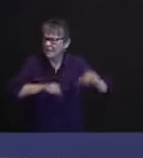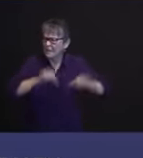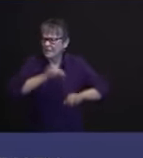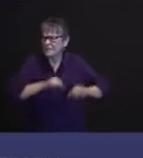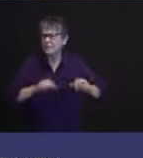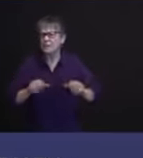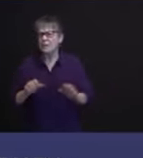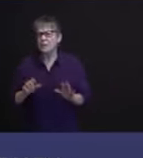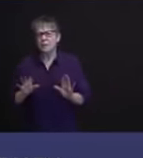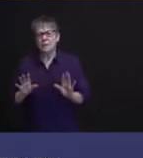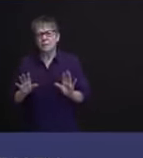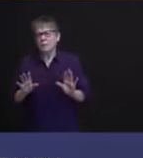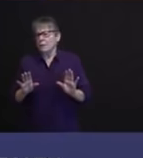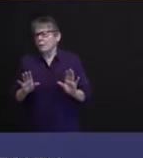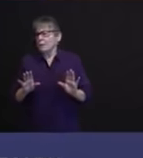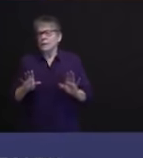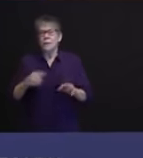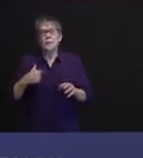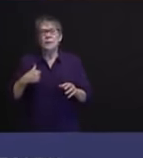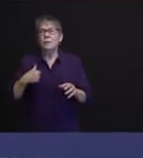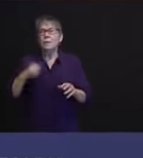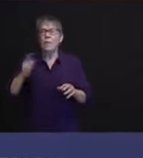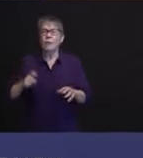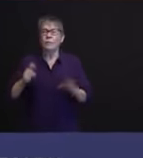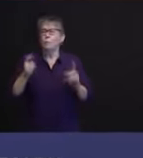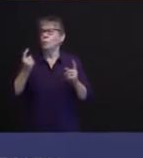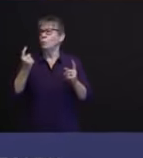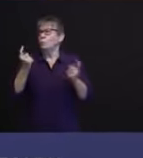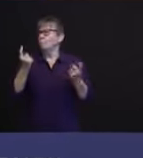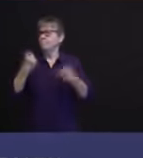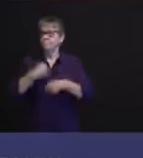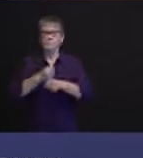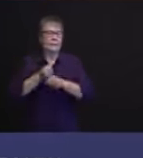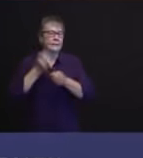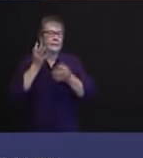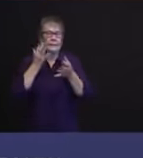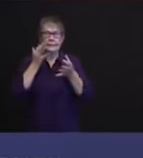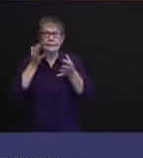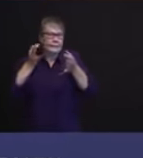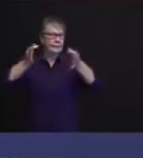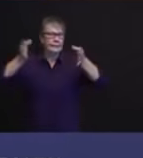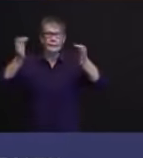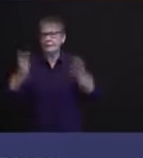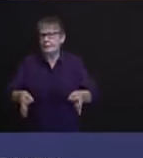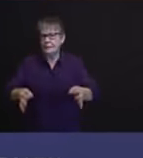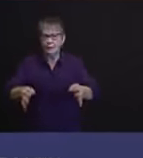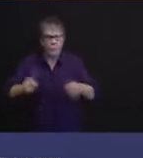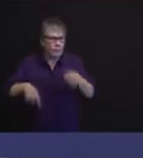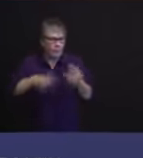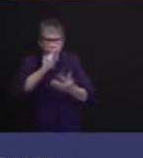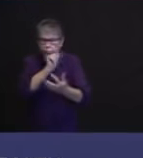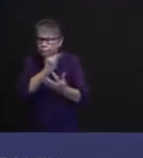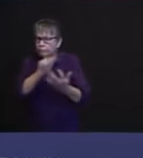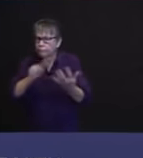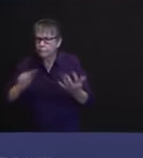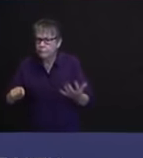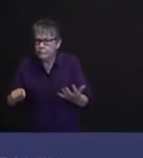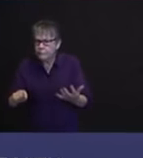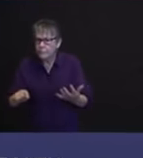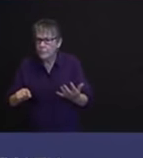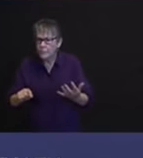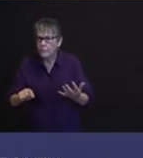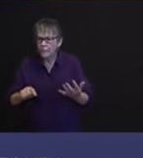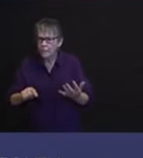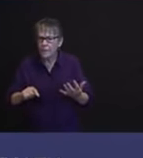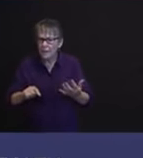strikes, and the notion that we're not making these calls based on data is ludicrous. Indoor sports, just looking at this,